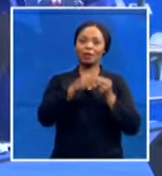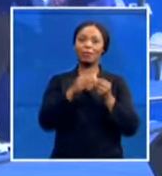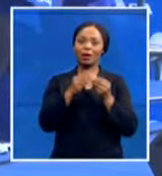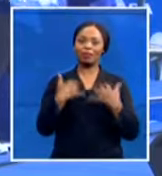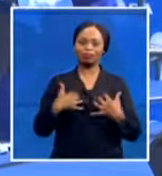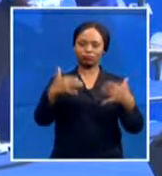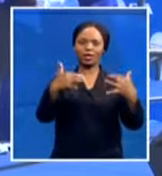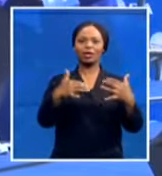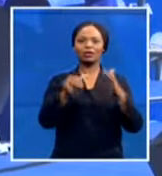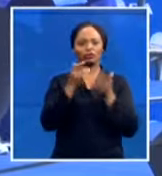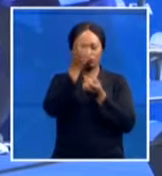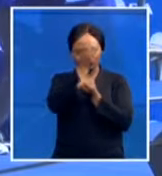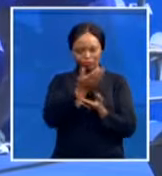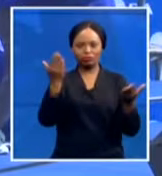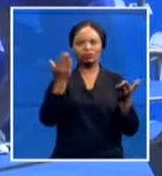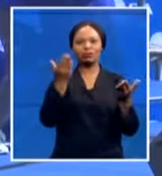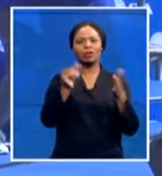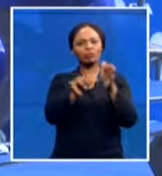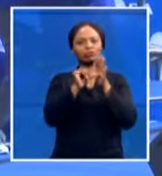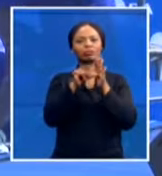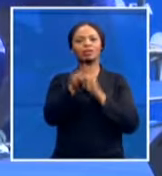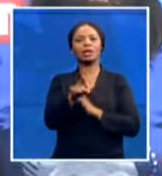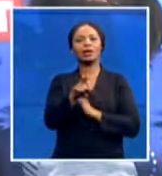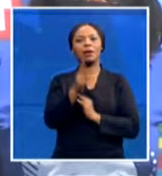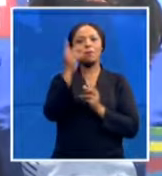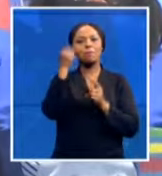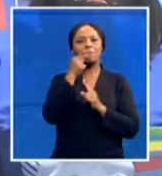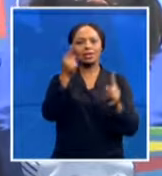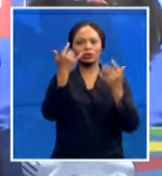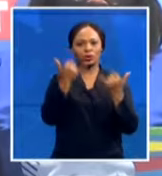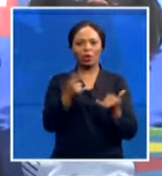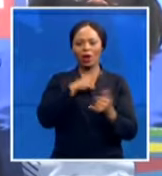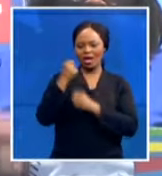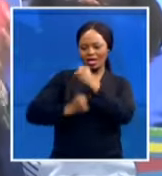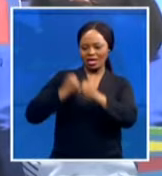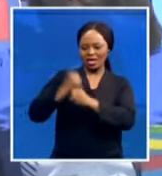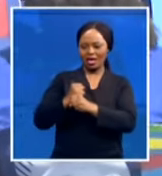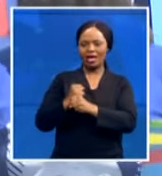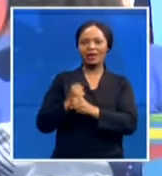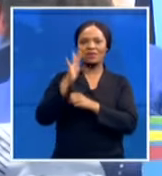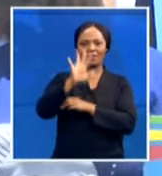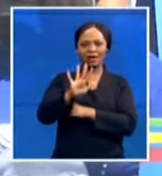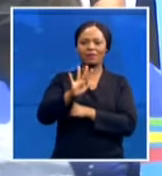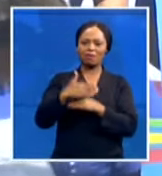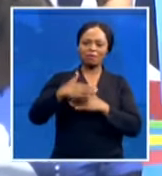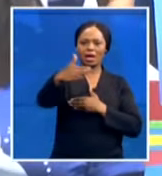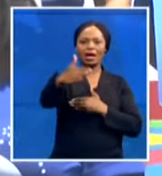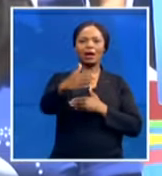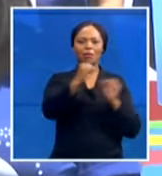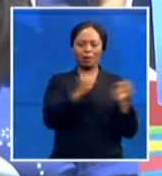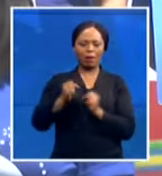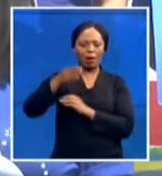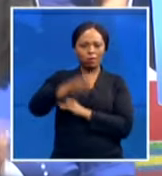next 5 to 10 years, many of the municipalities in this country will cease to exist, and their collapse will have